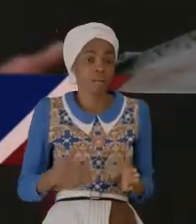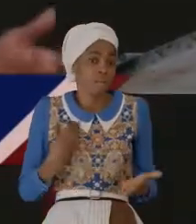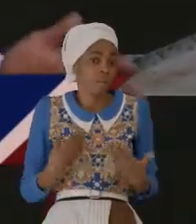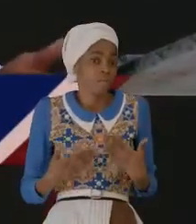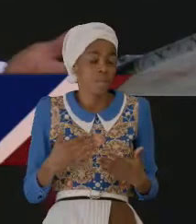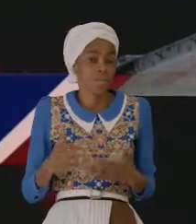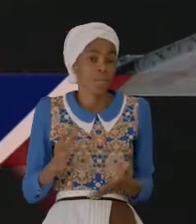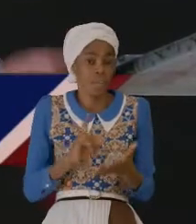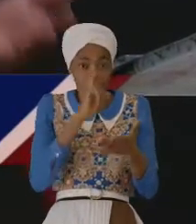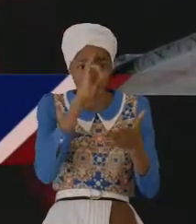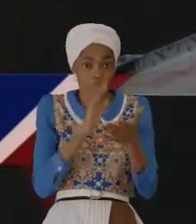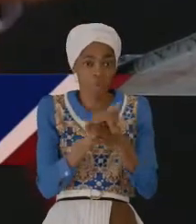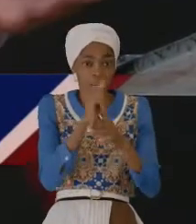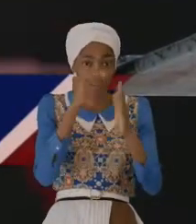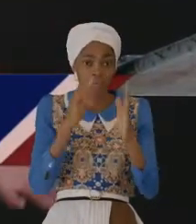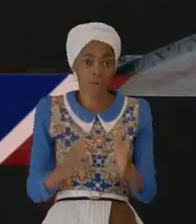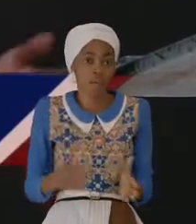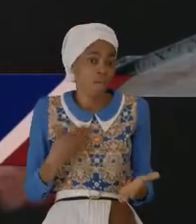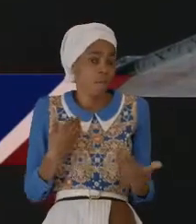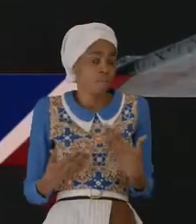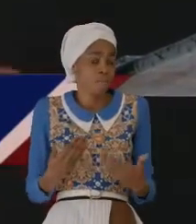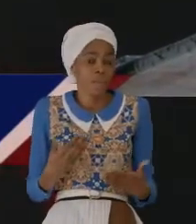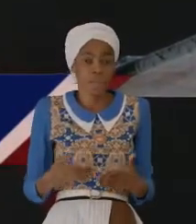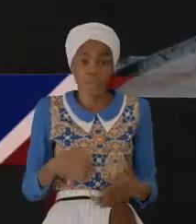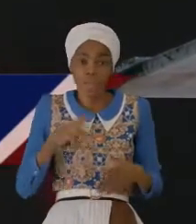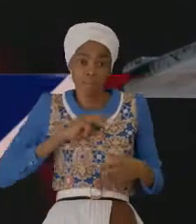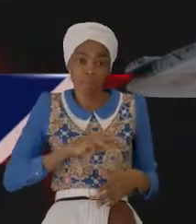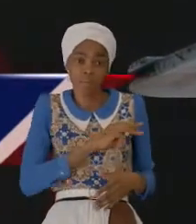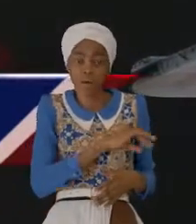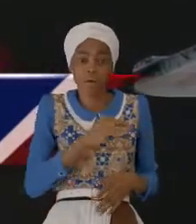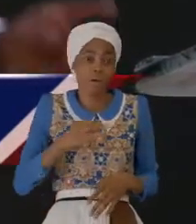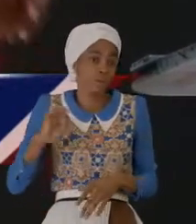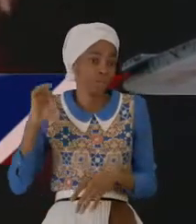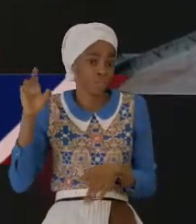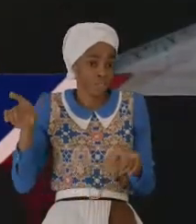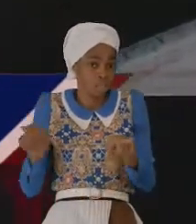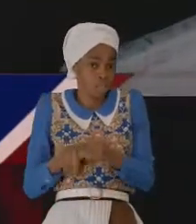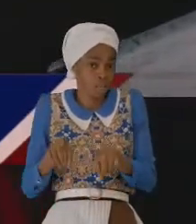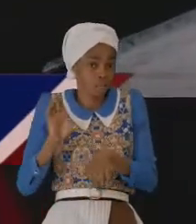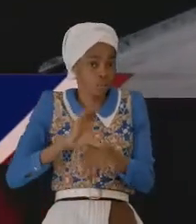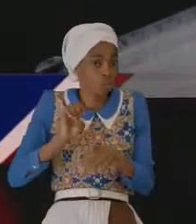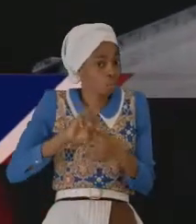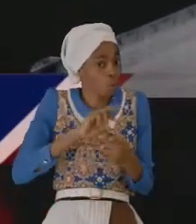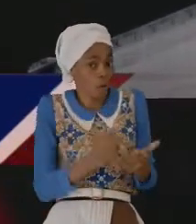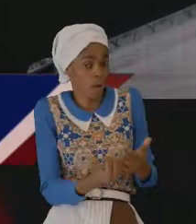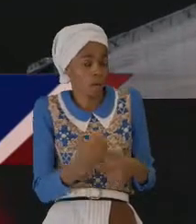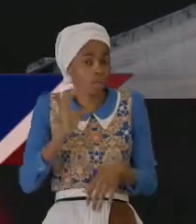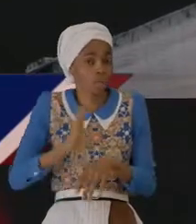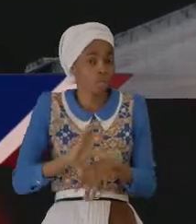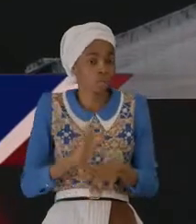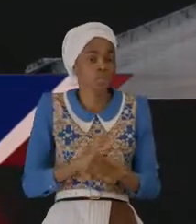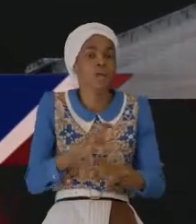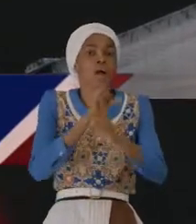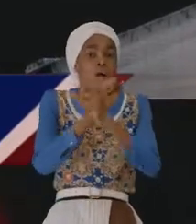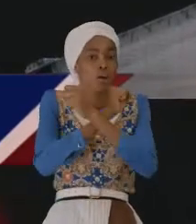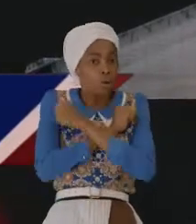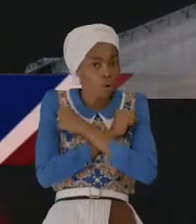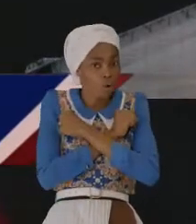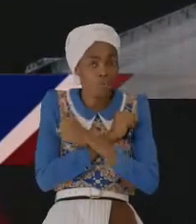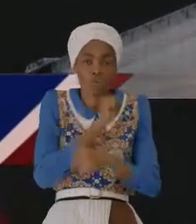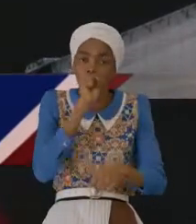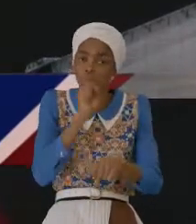may be a member of the same church a member of another church love walketh